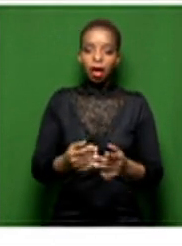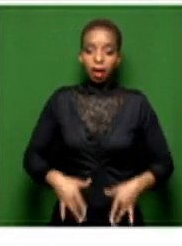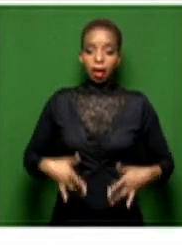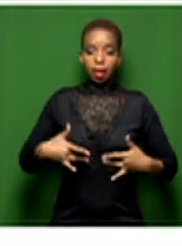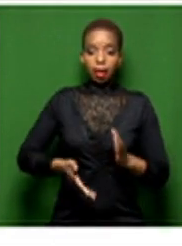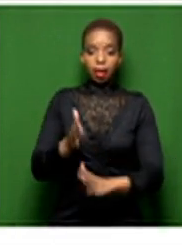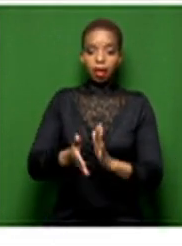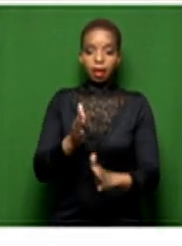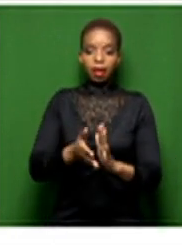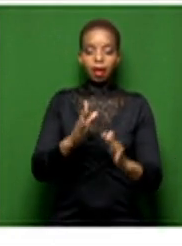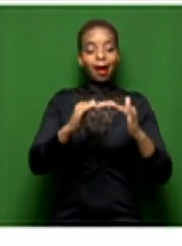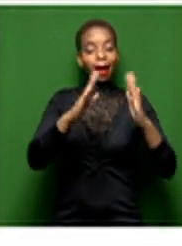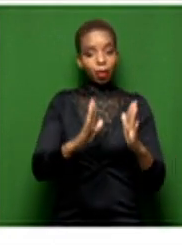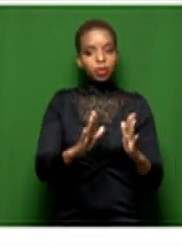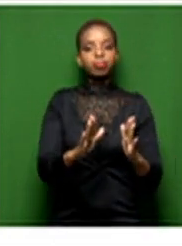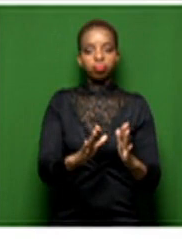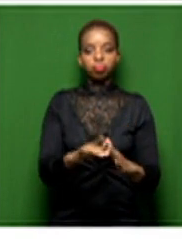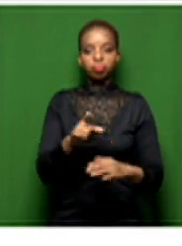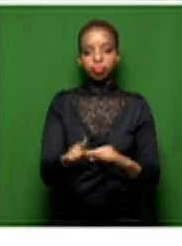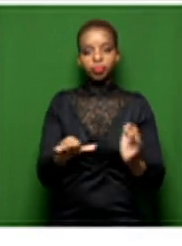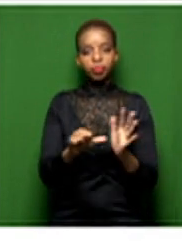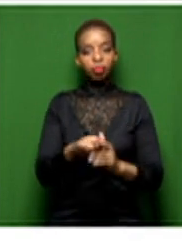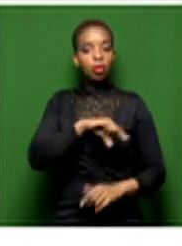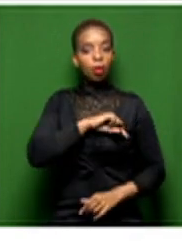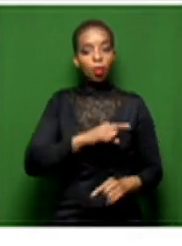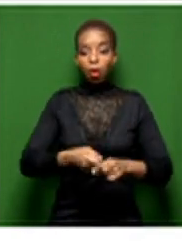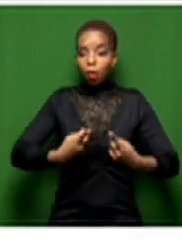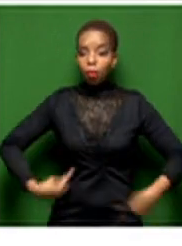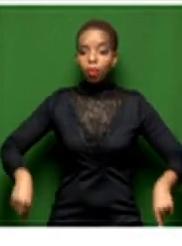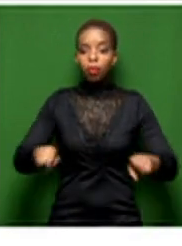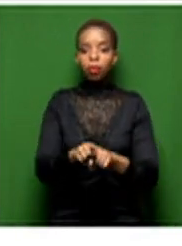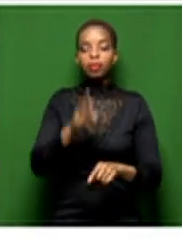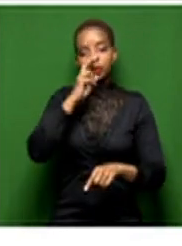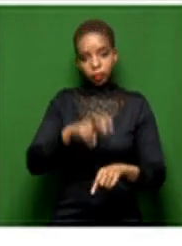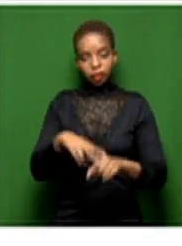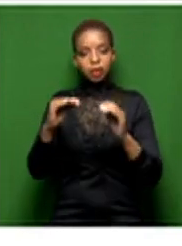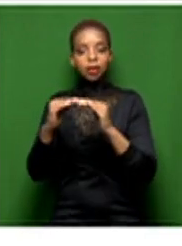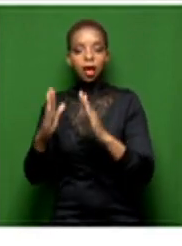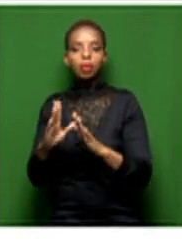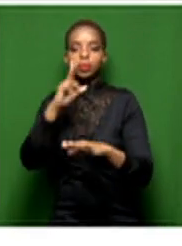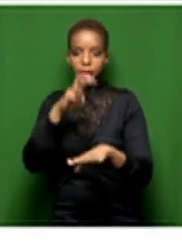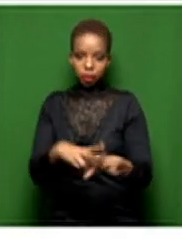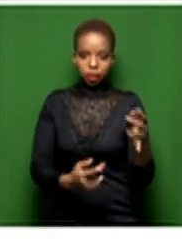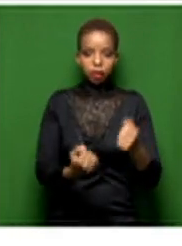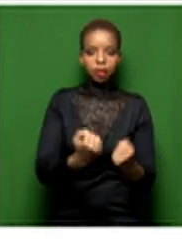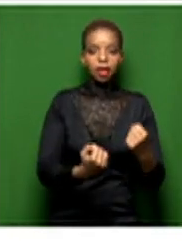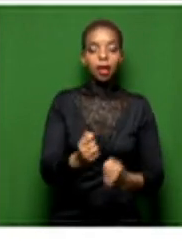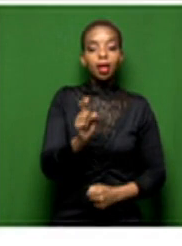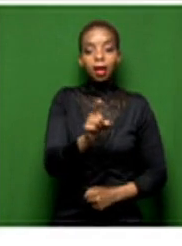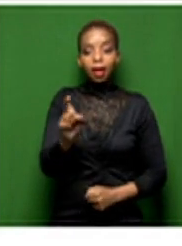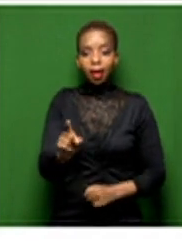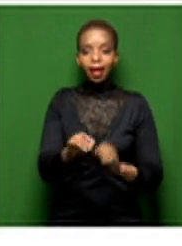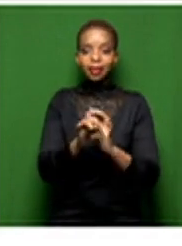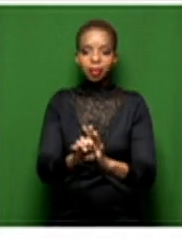A house, you cannot afford it for cash, but we all need a house, all need a car. So those are the examples of good